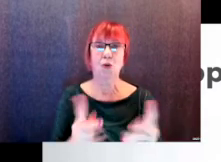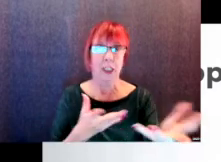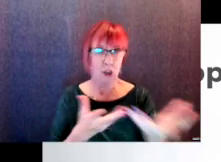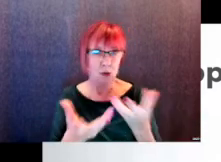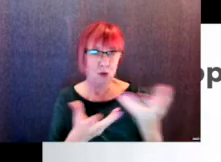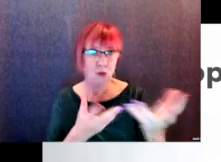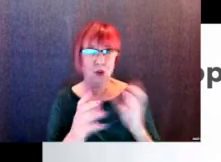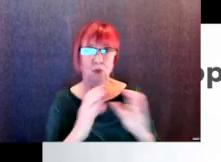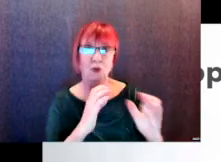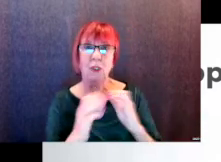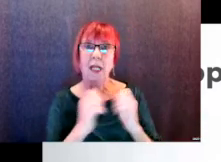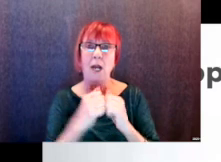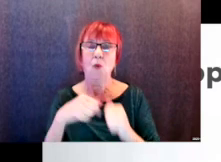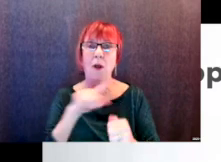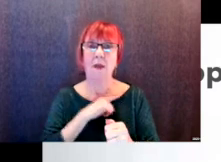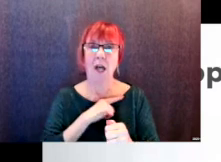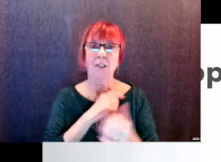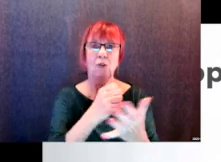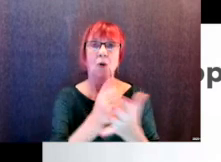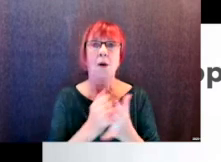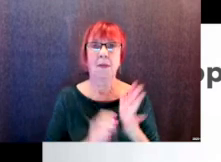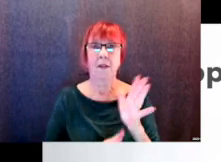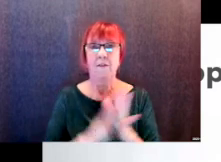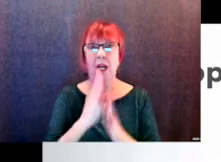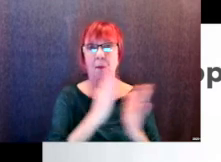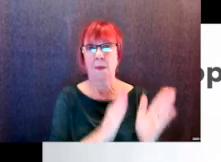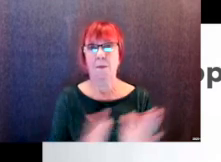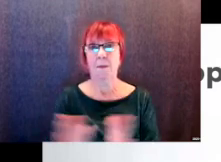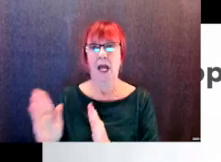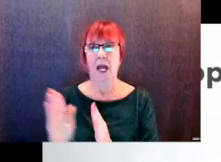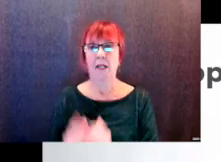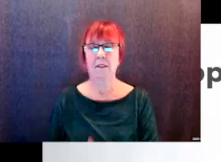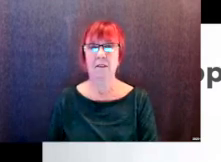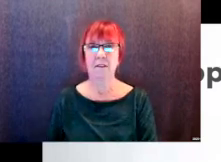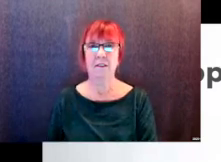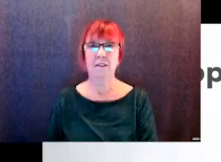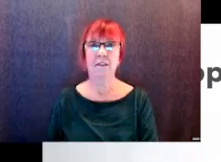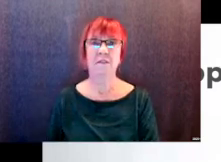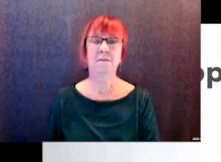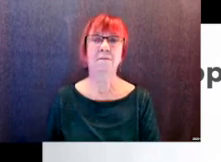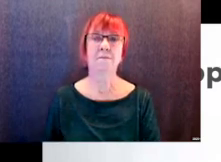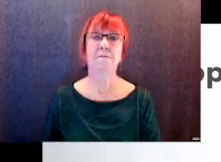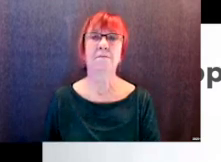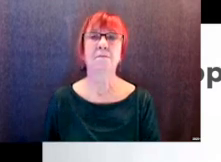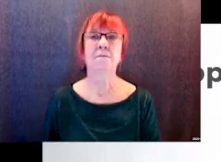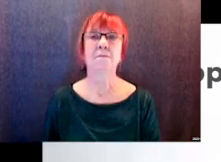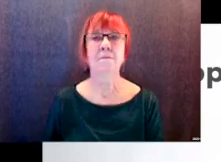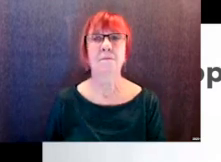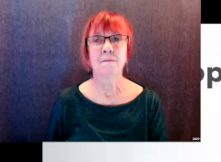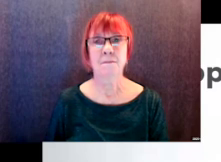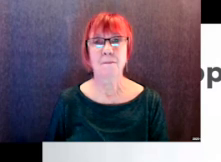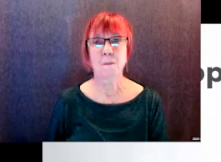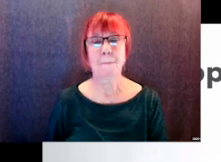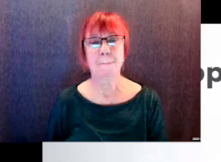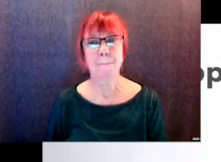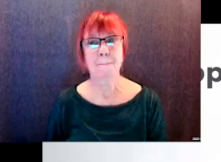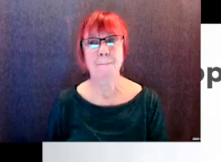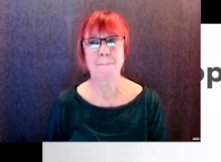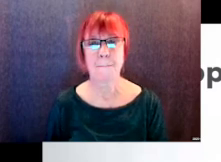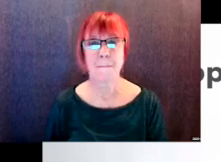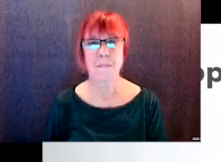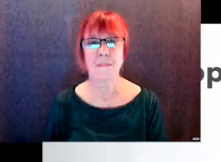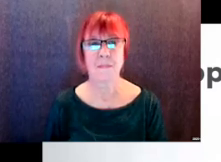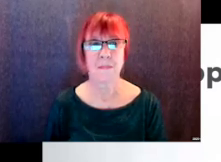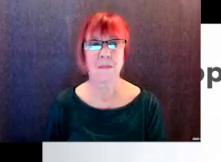Lastly, we hope to offer more one-on-one meetings between CARB staff and individuals and groups earlier in the